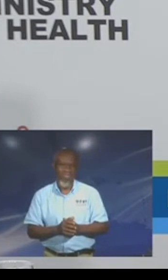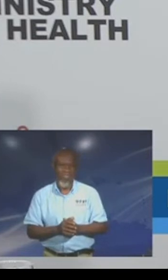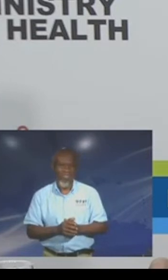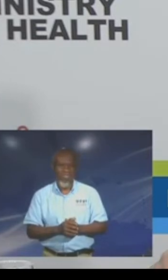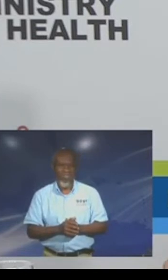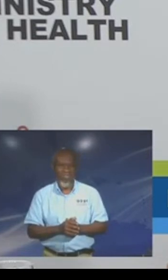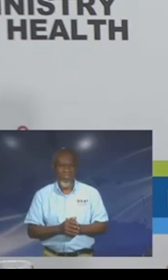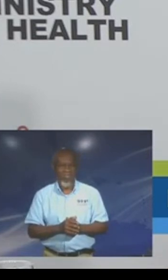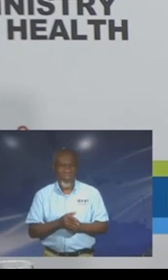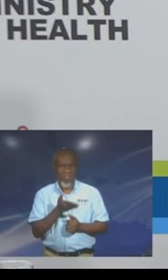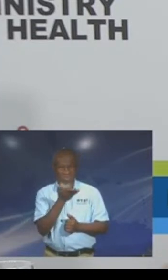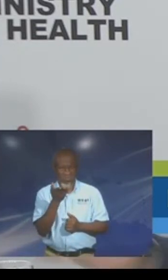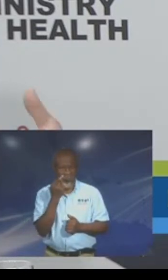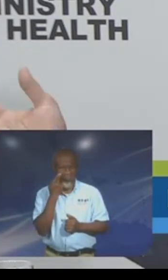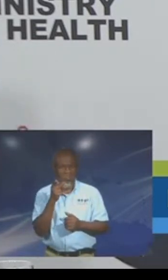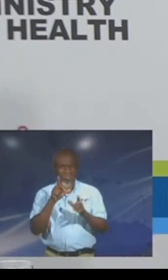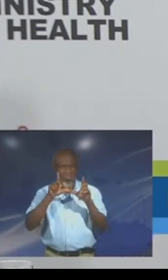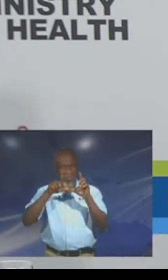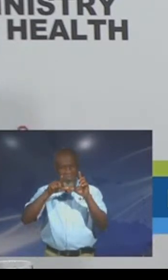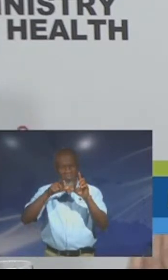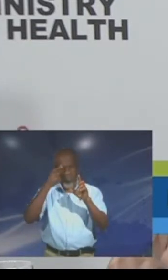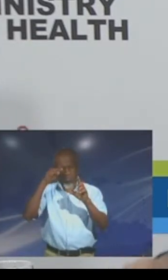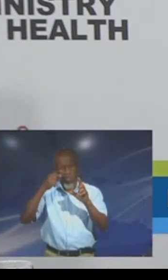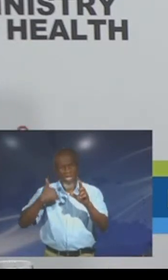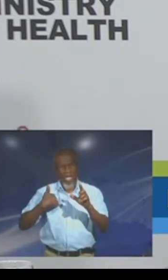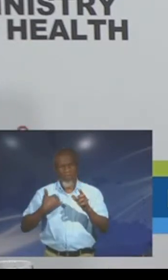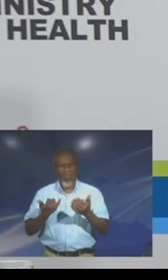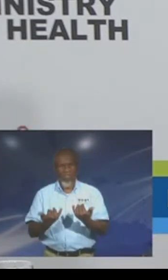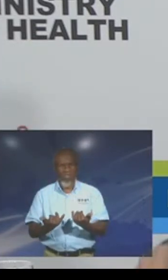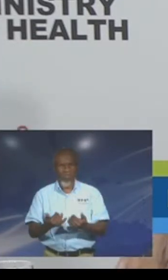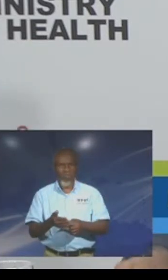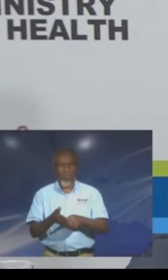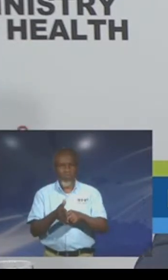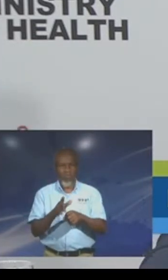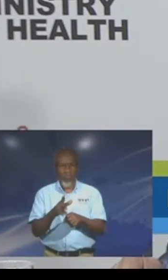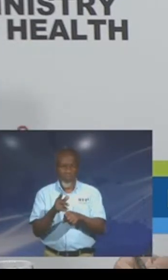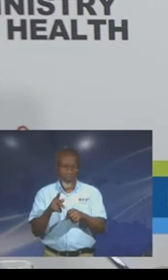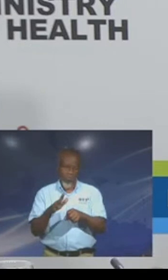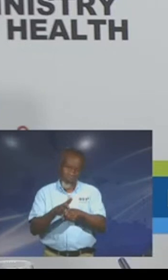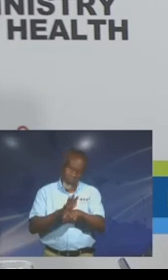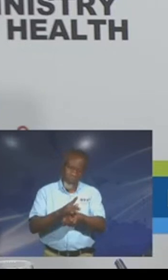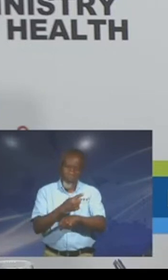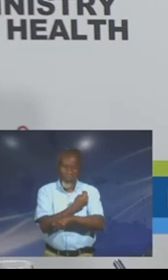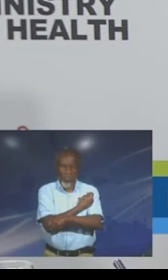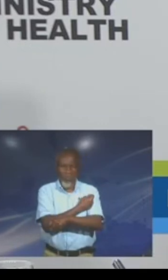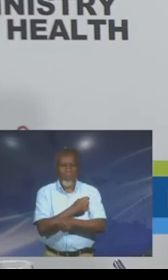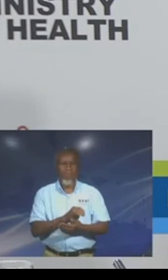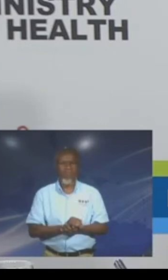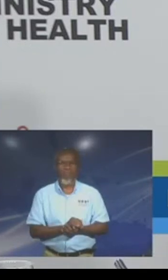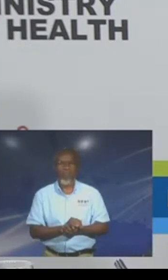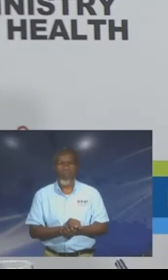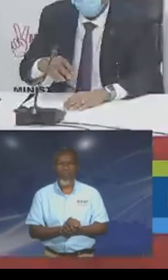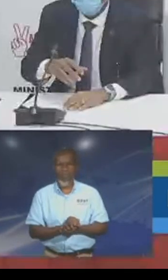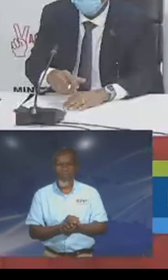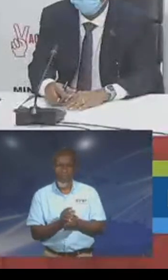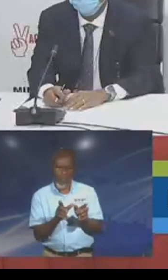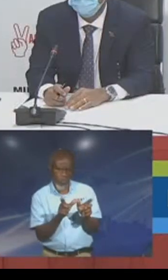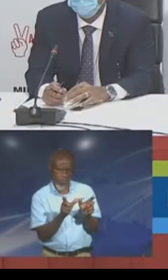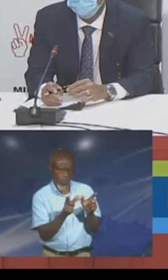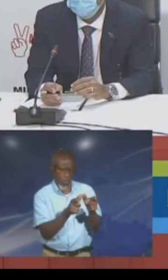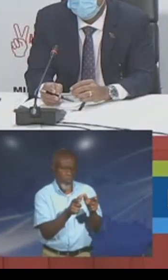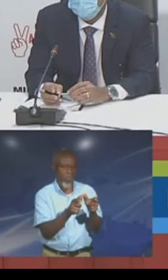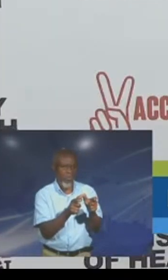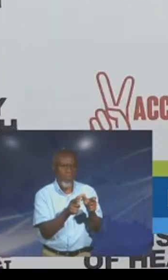expiry dates for the current stock of vaccines. CMO? Yes. So the recommended quarantine period for the virus, and this is based